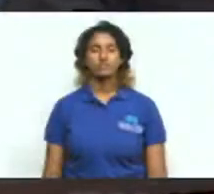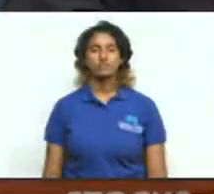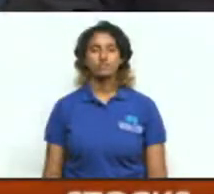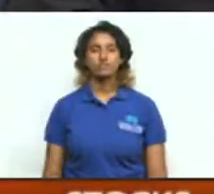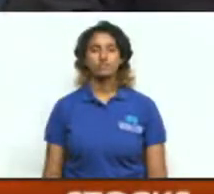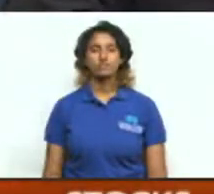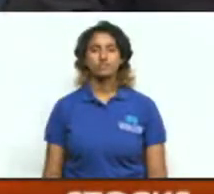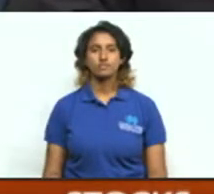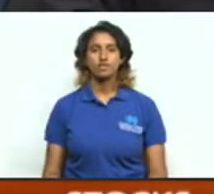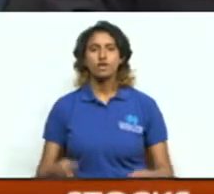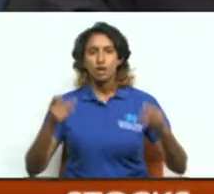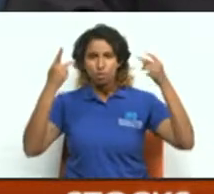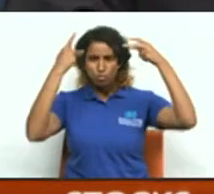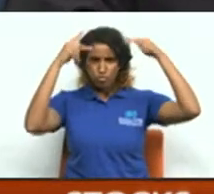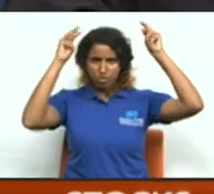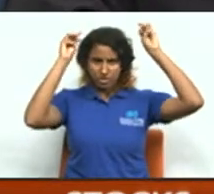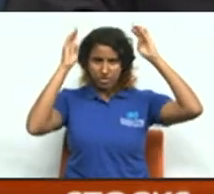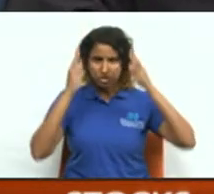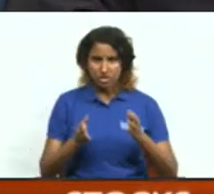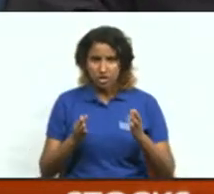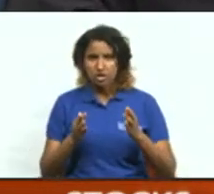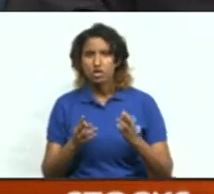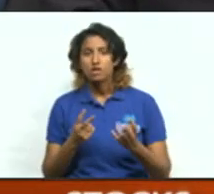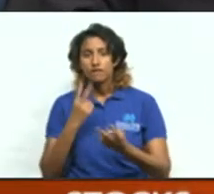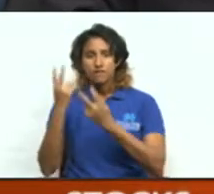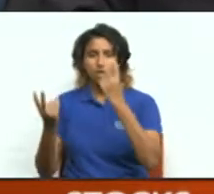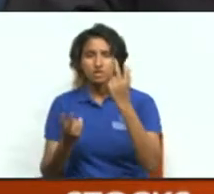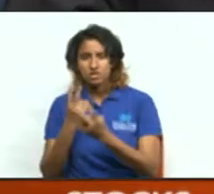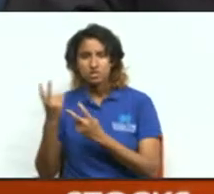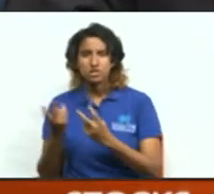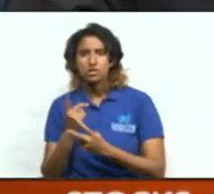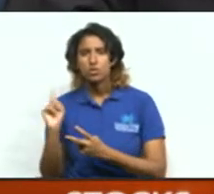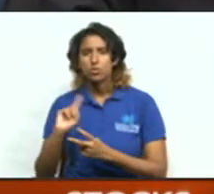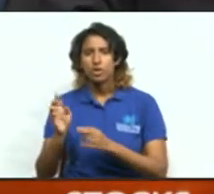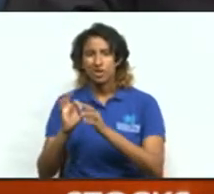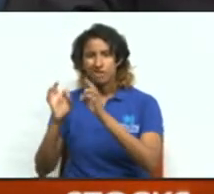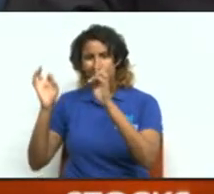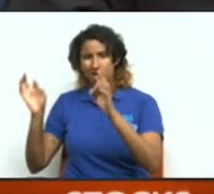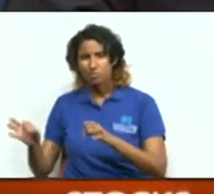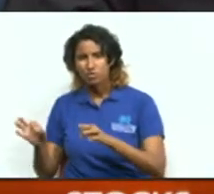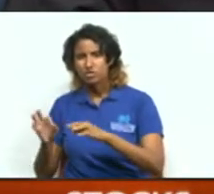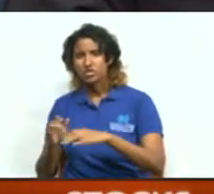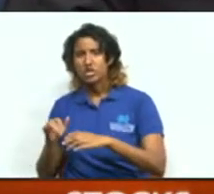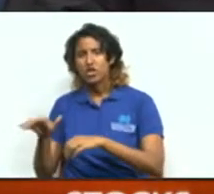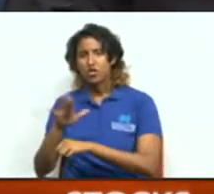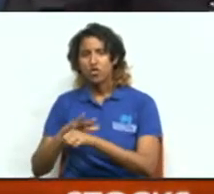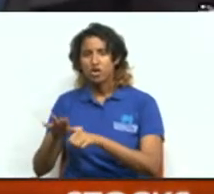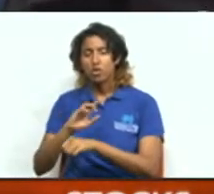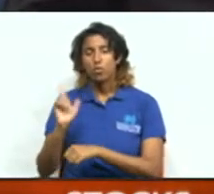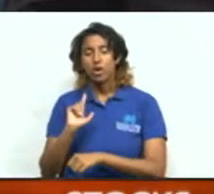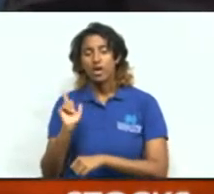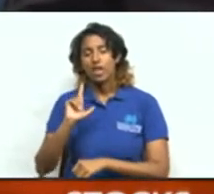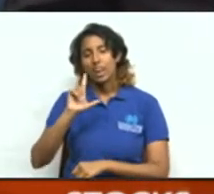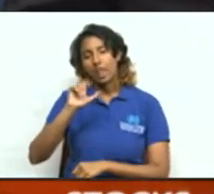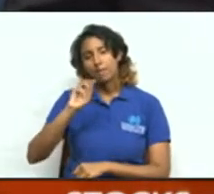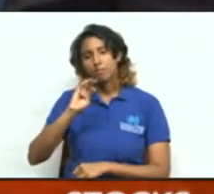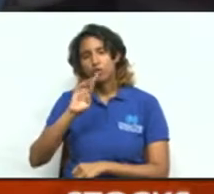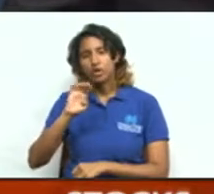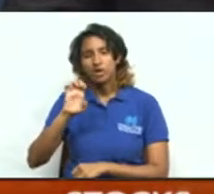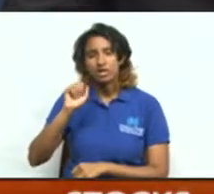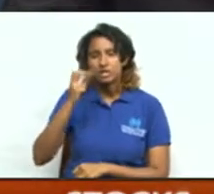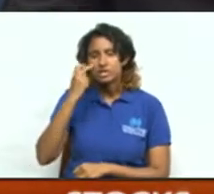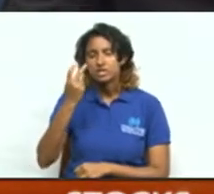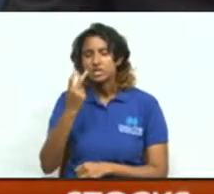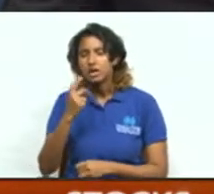The Prime Minister tours the Trinidad Offshore Fabricators Fabrication Yard in La Brea to get a first-hand look at ongoing energy